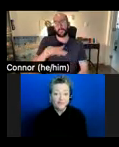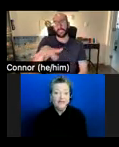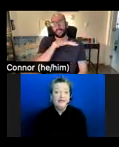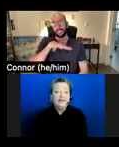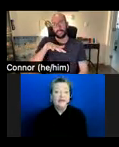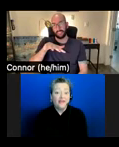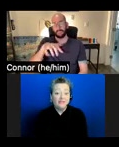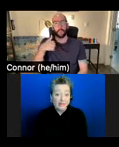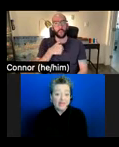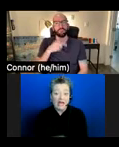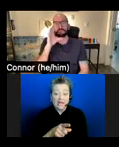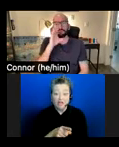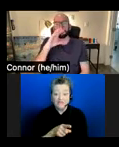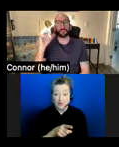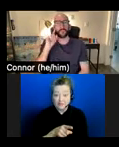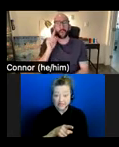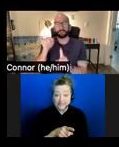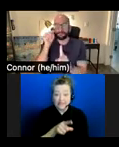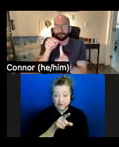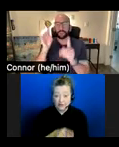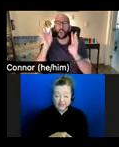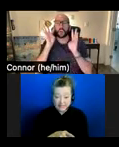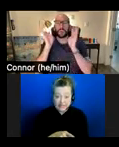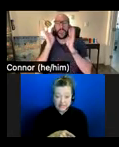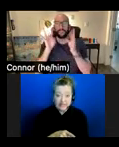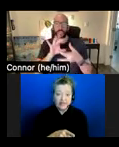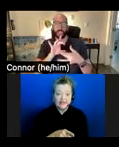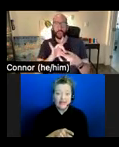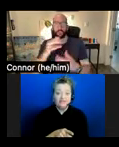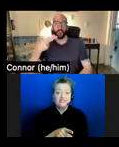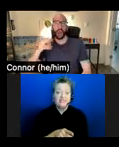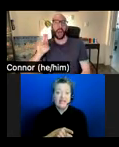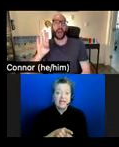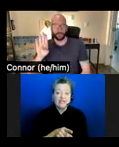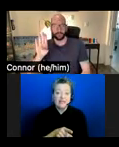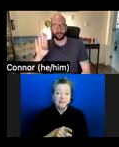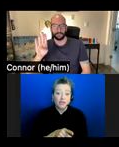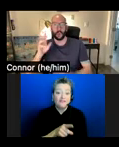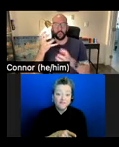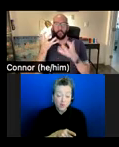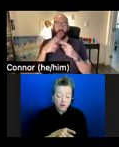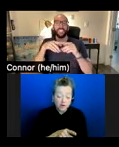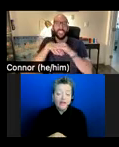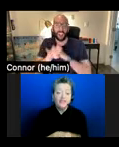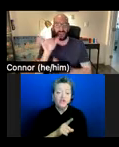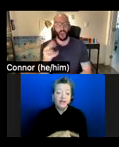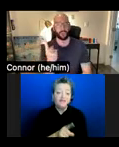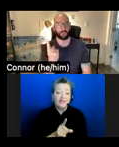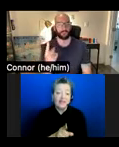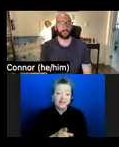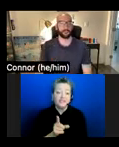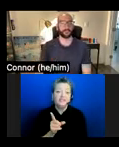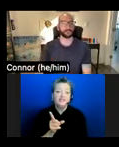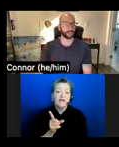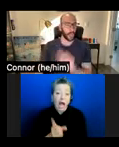Okay, now that I've come in, I have lots of workspaces. And so you can see that I have to select, and I'm looking for the